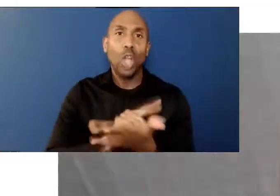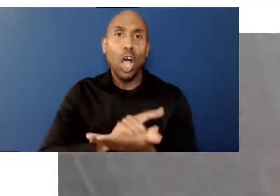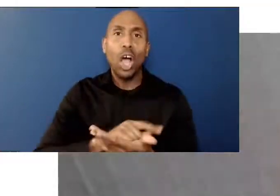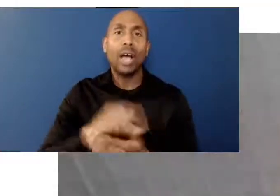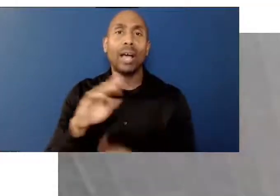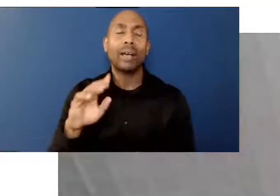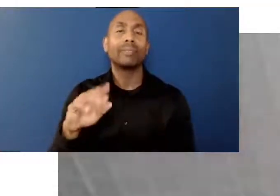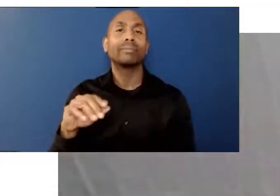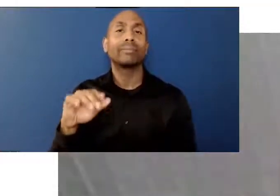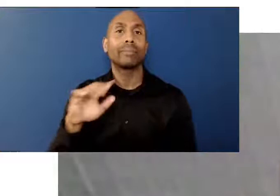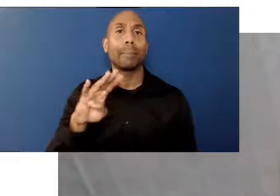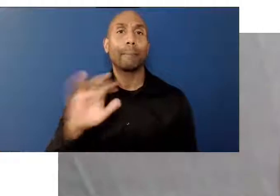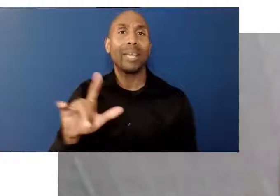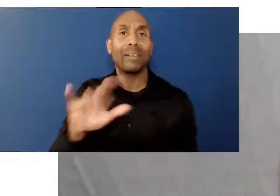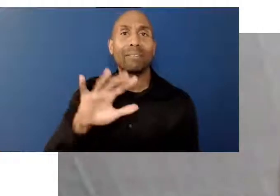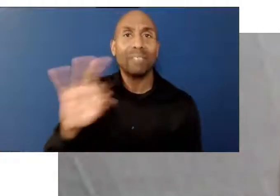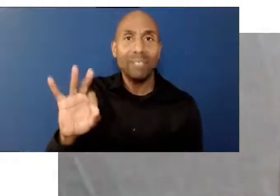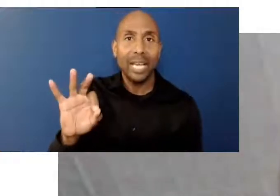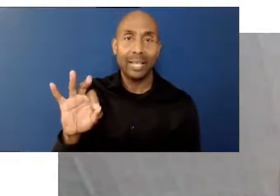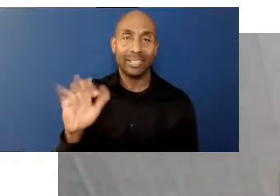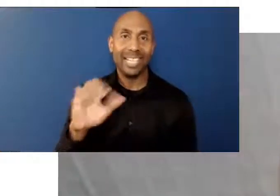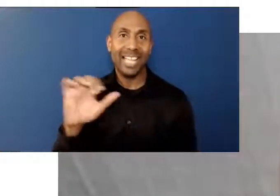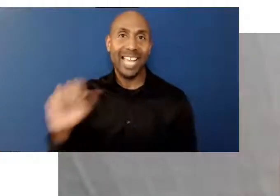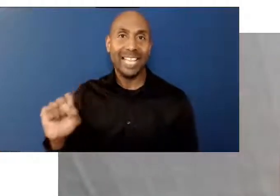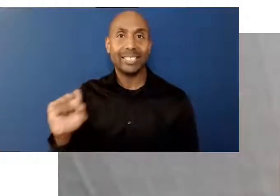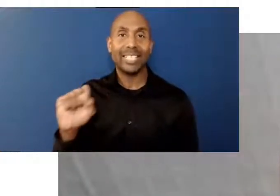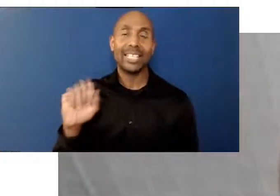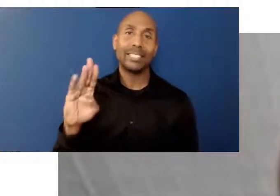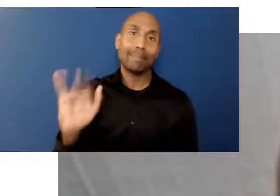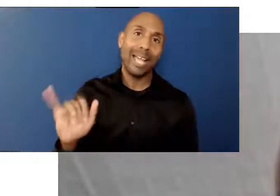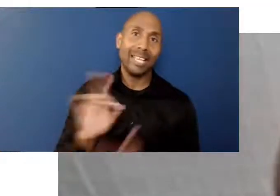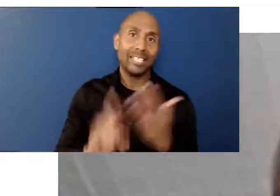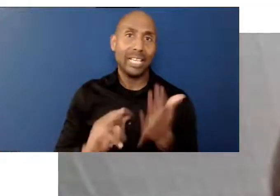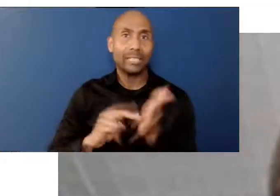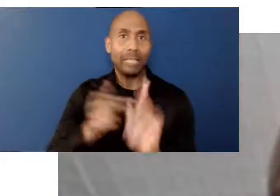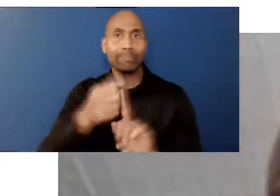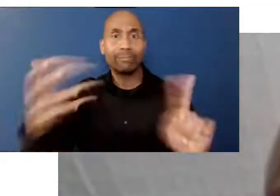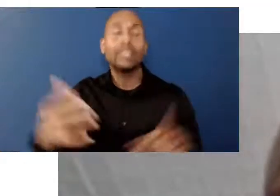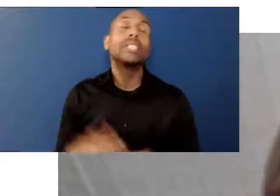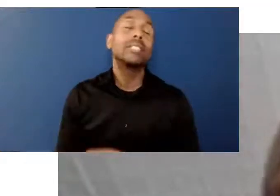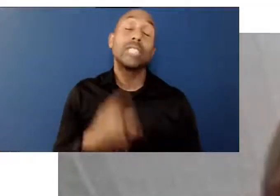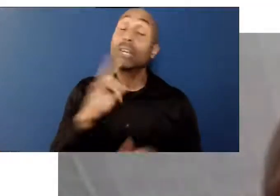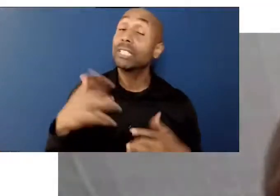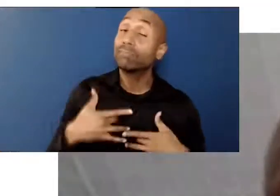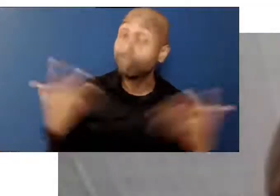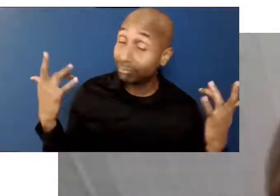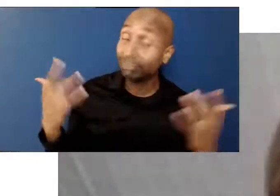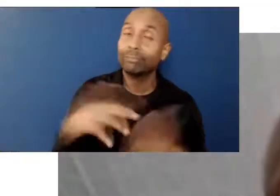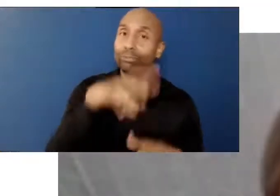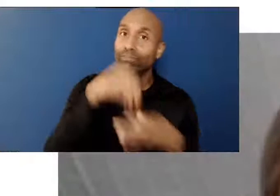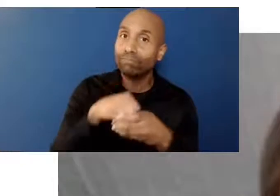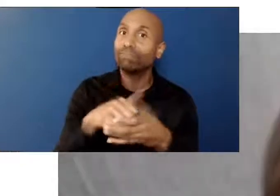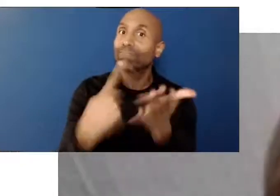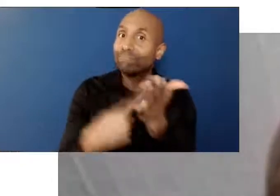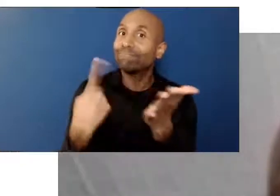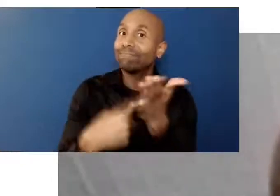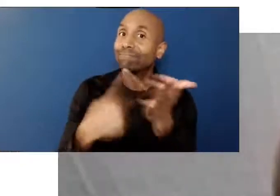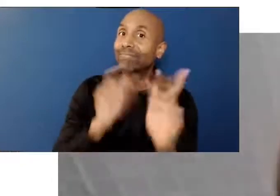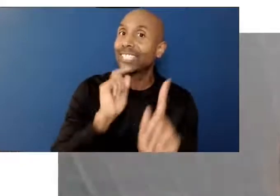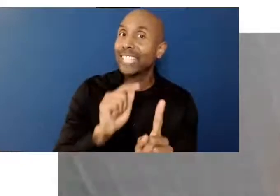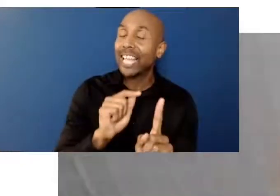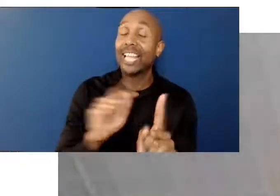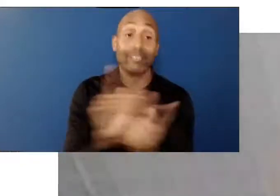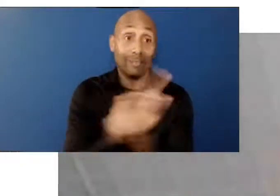Design 2030 means. So we're really excited to get to the nitty-gritty and be able to meet the Directorate and hear about what it is